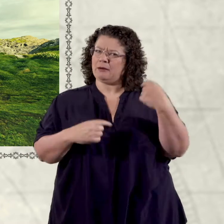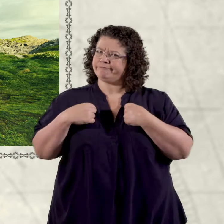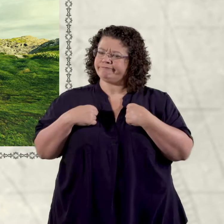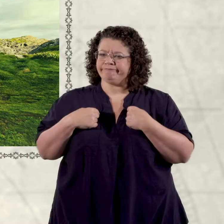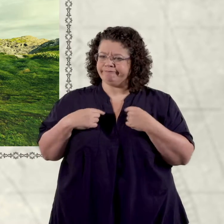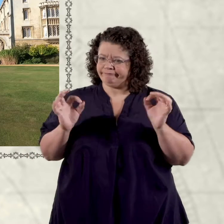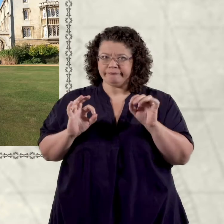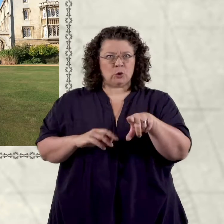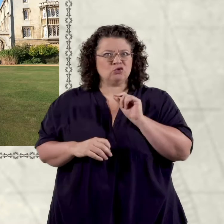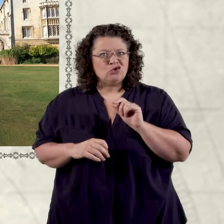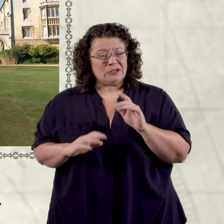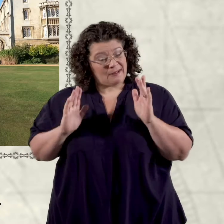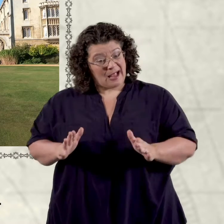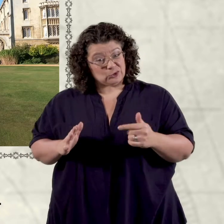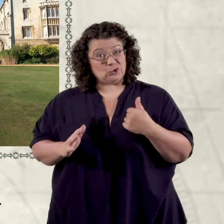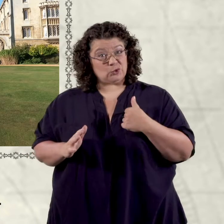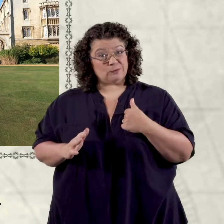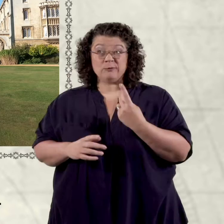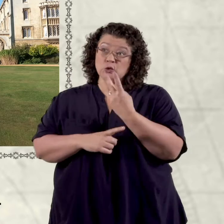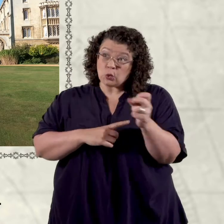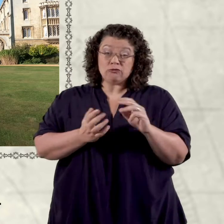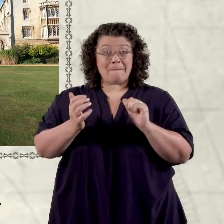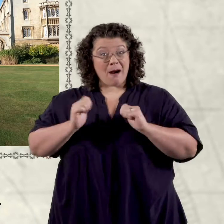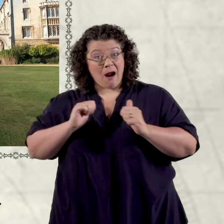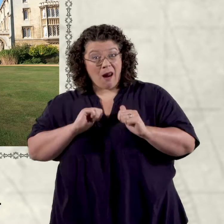miles. But I had no choice.